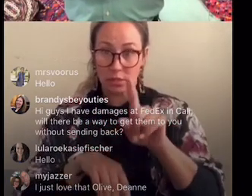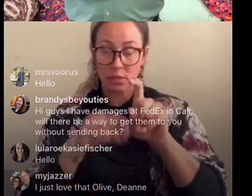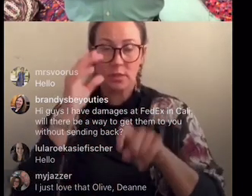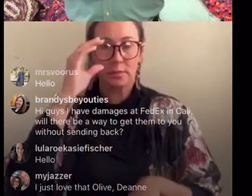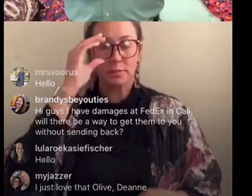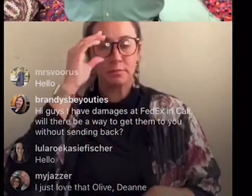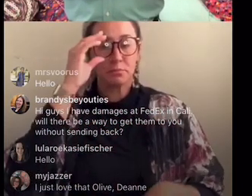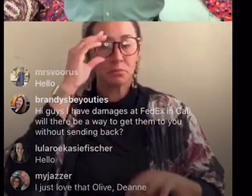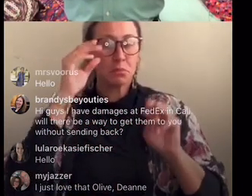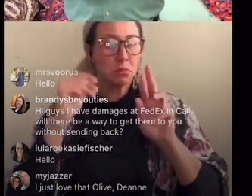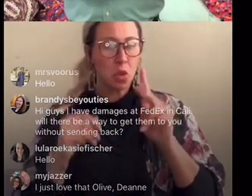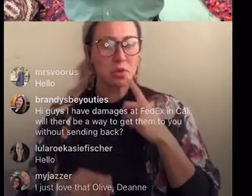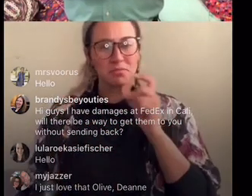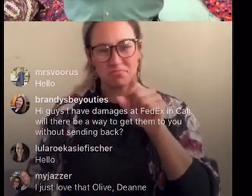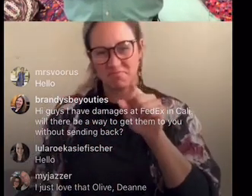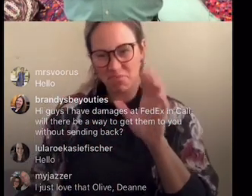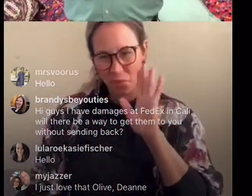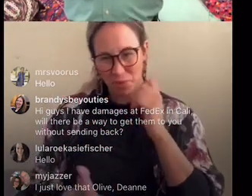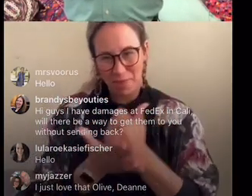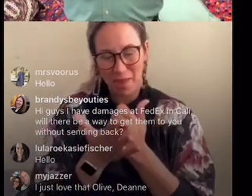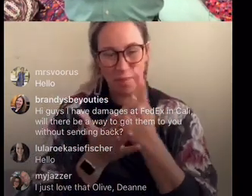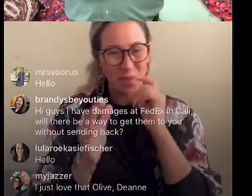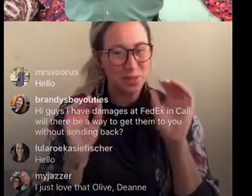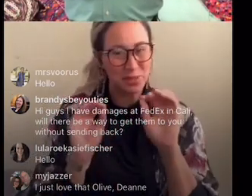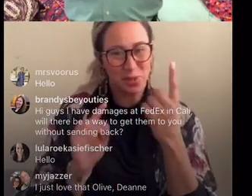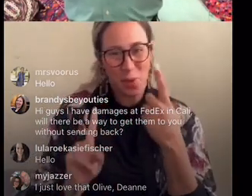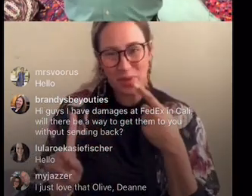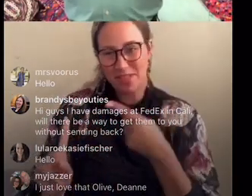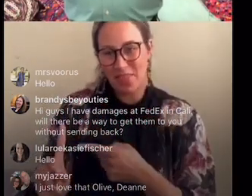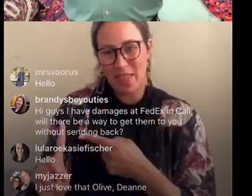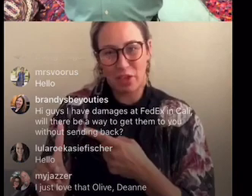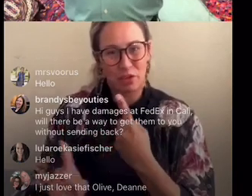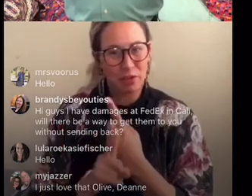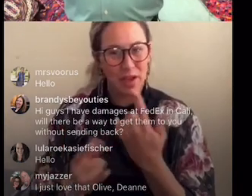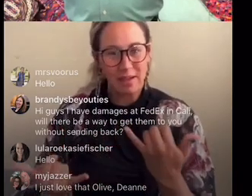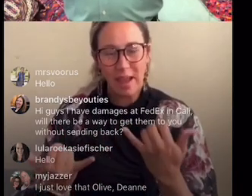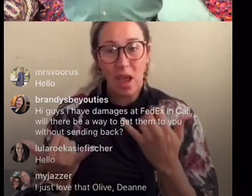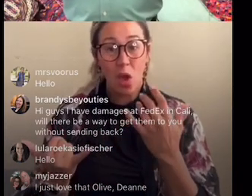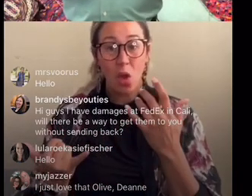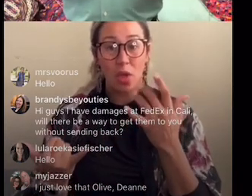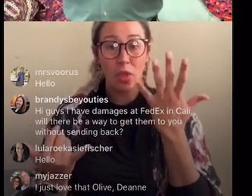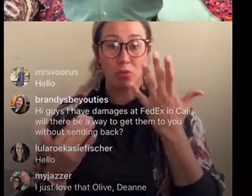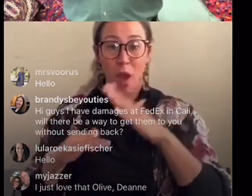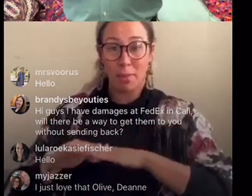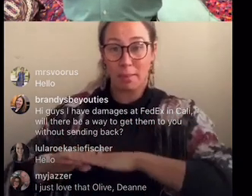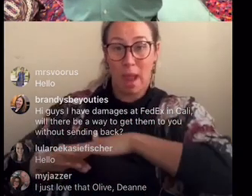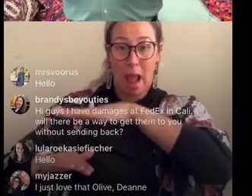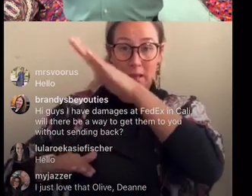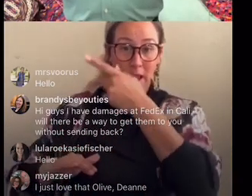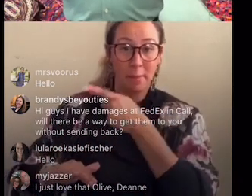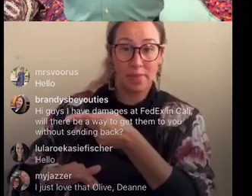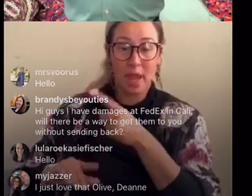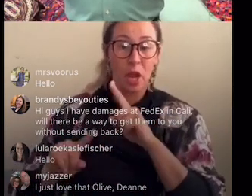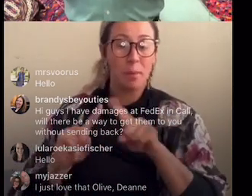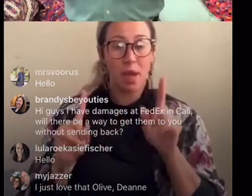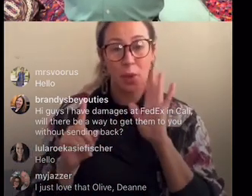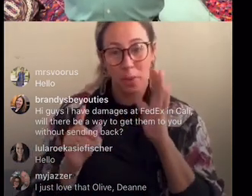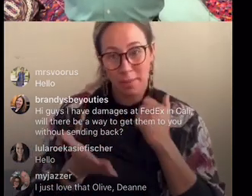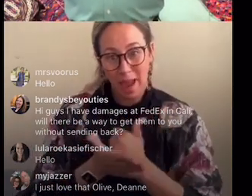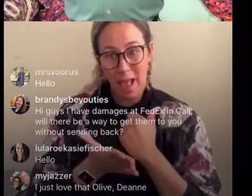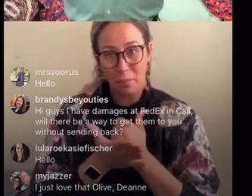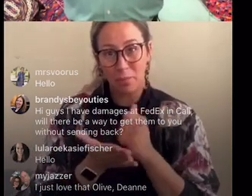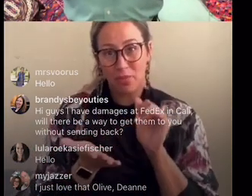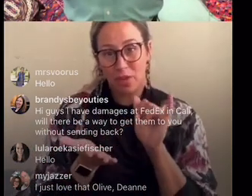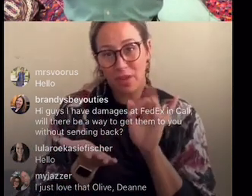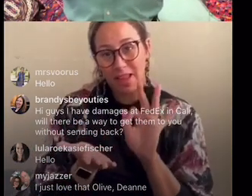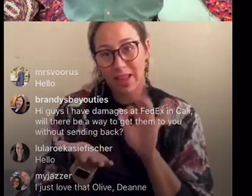That would be helpful, since there's nobody there. They're probably piling up there, but it would probably be helpful if